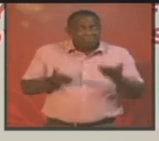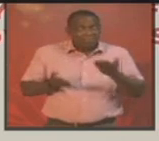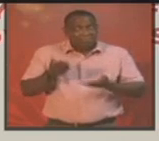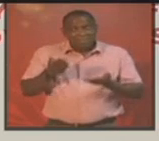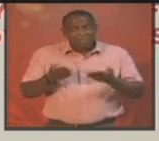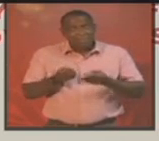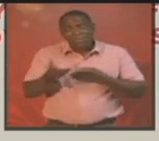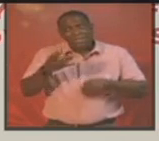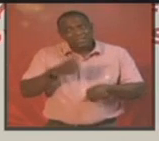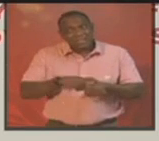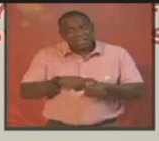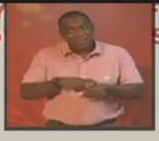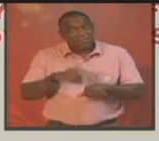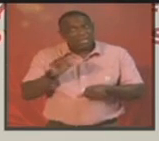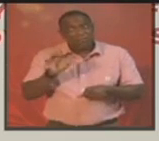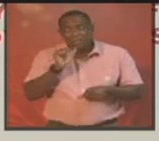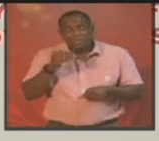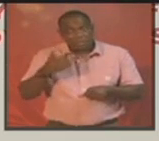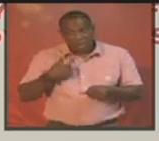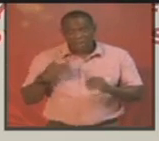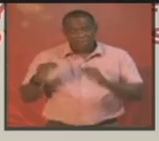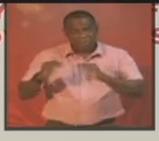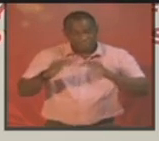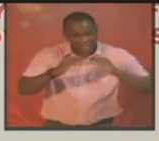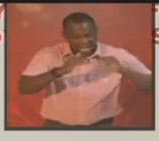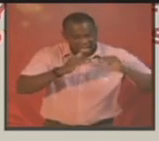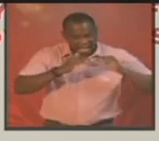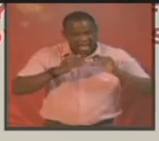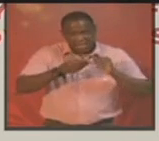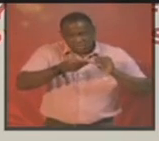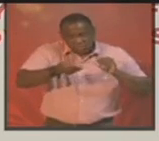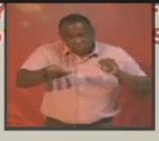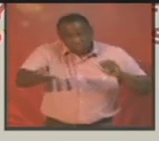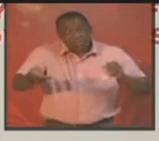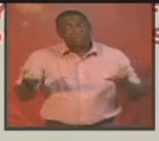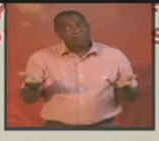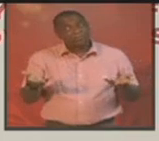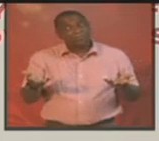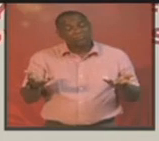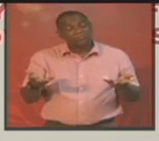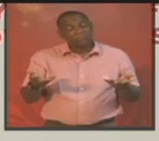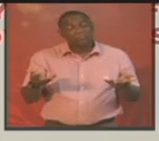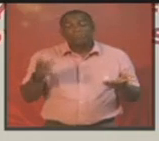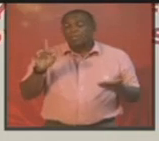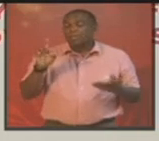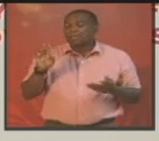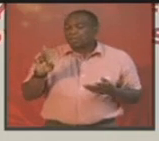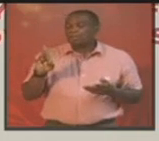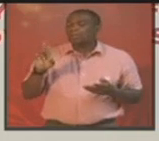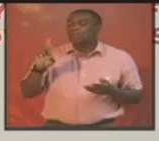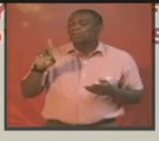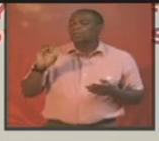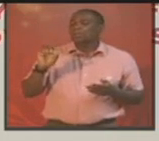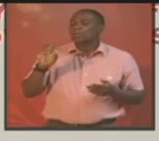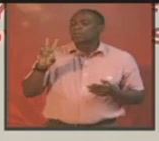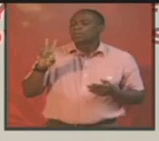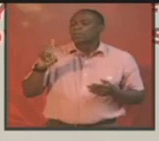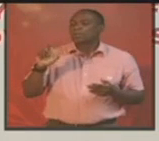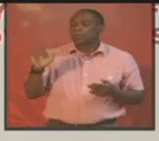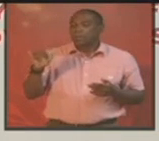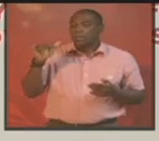Keith Rowley as he addressed a seminar hosted by the Atlantic Council on Friday. So